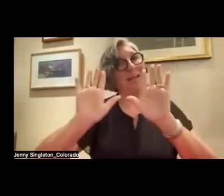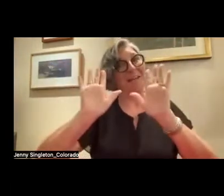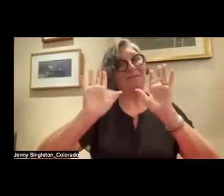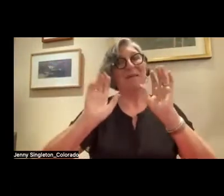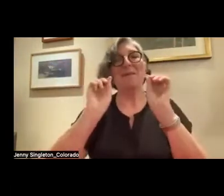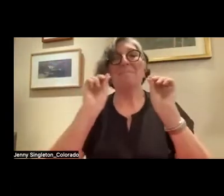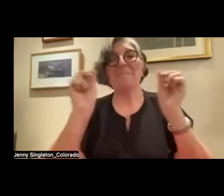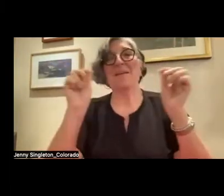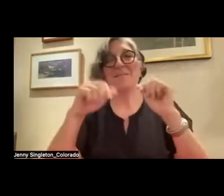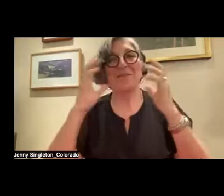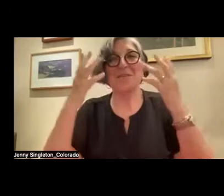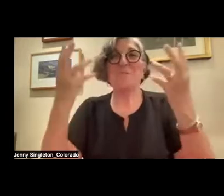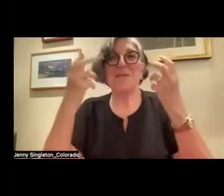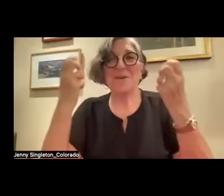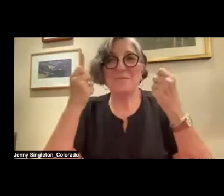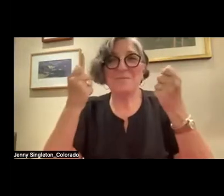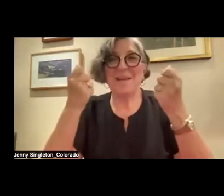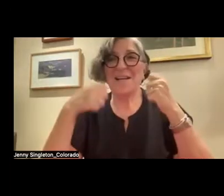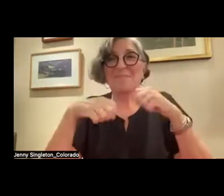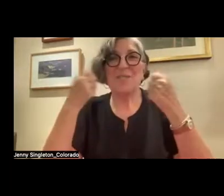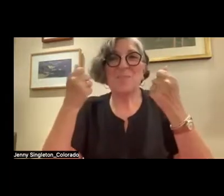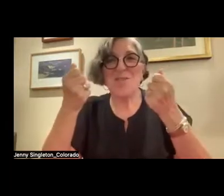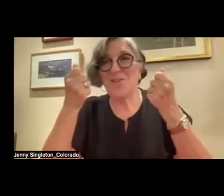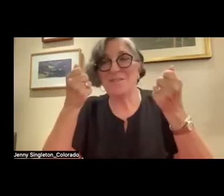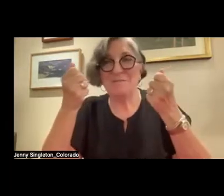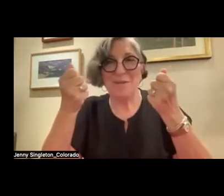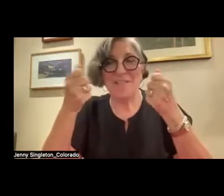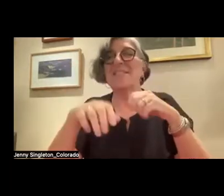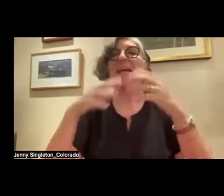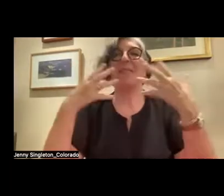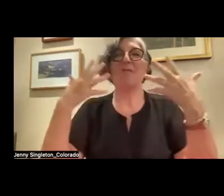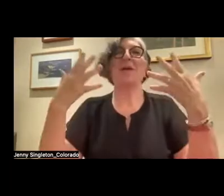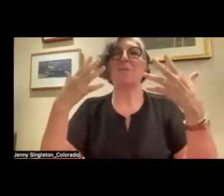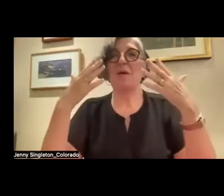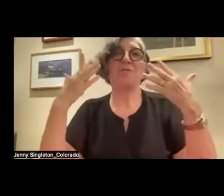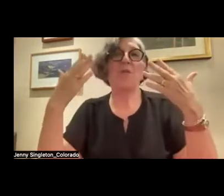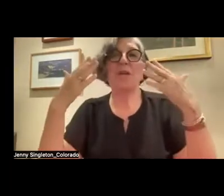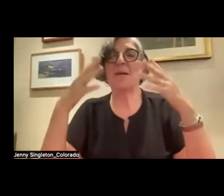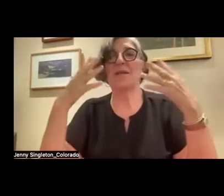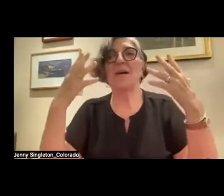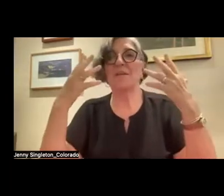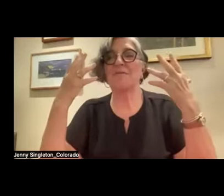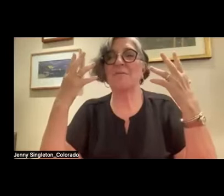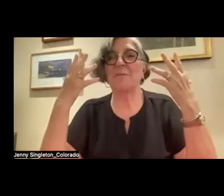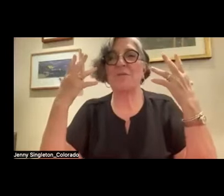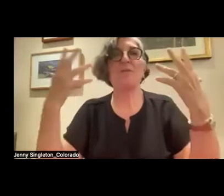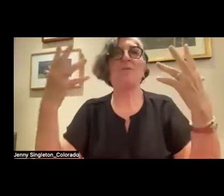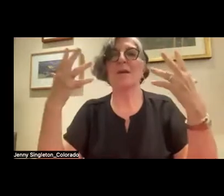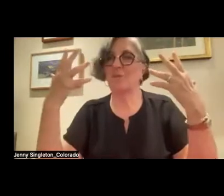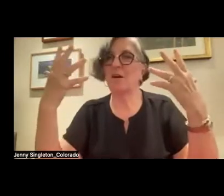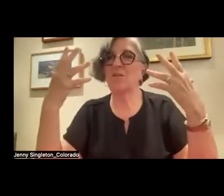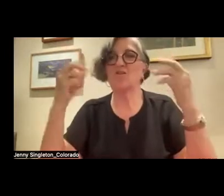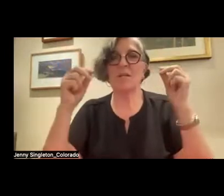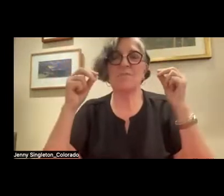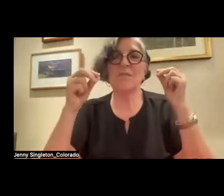you to kind of don't be so speech focused and think about phoneme as a kind of a